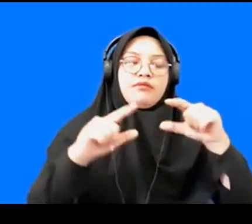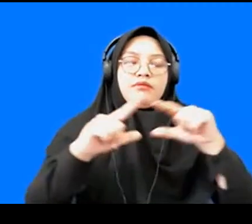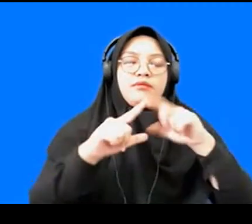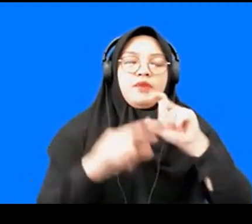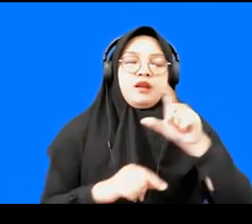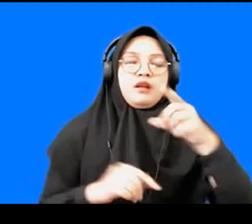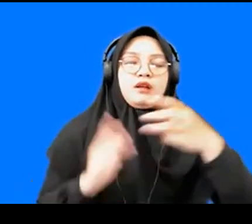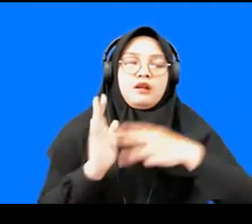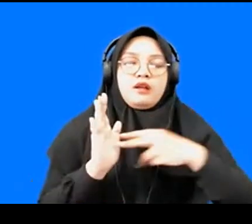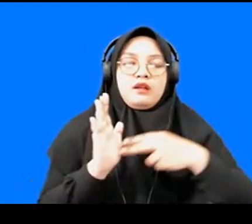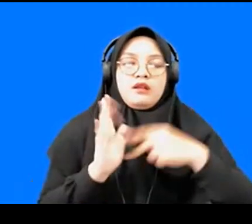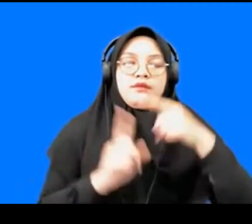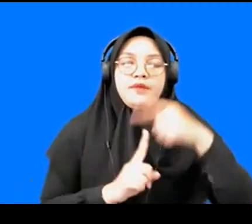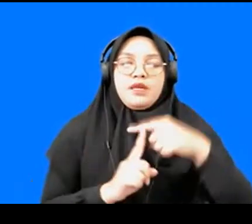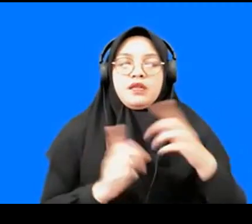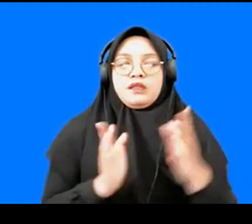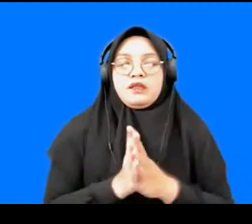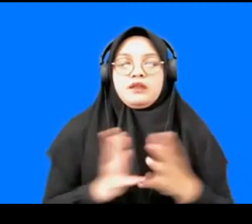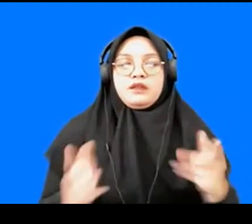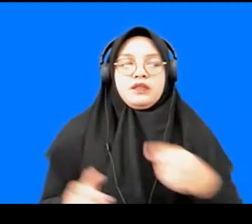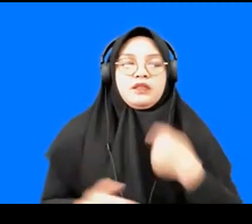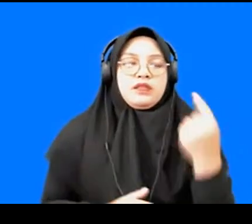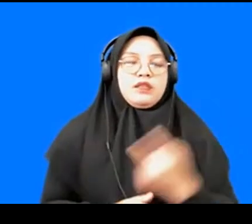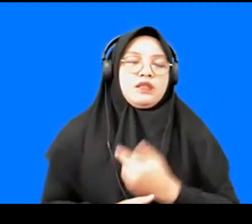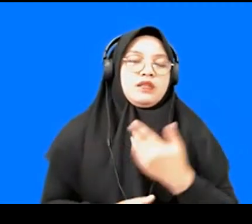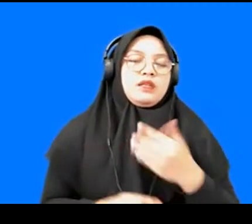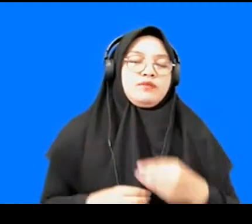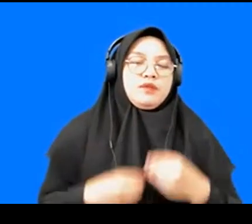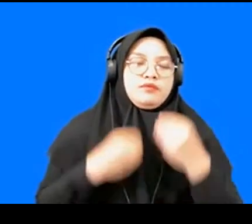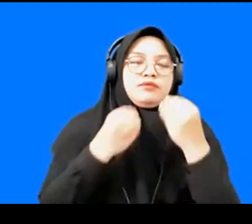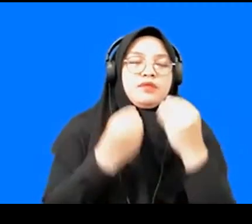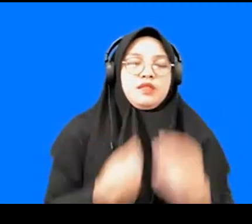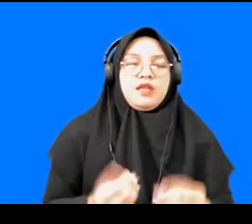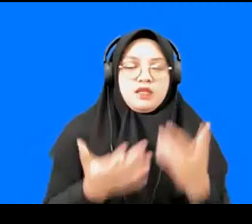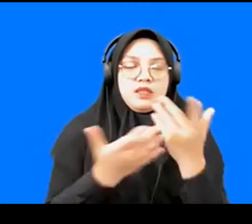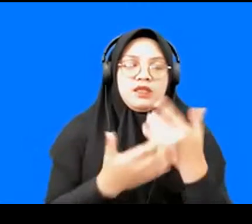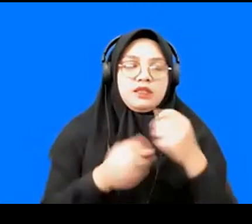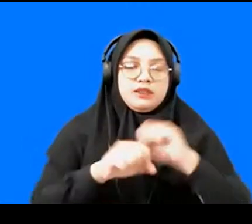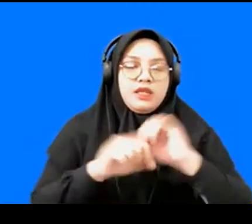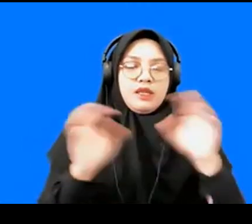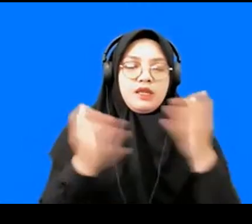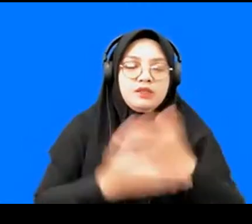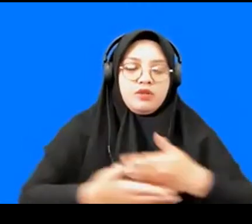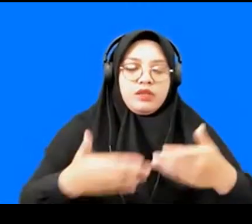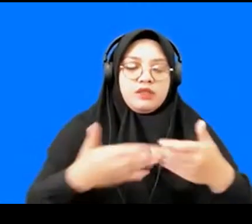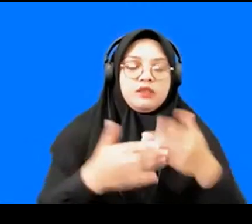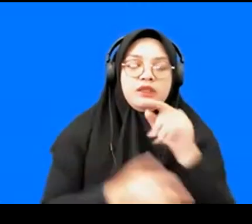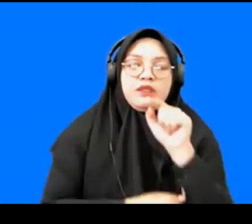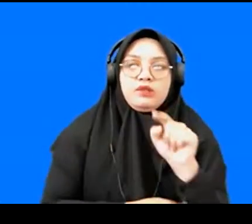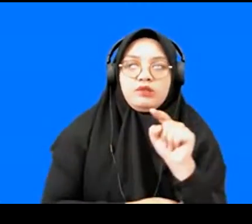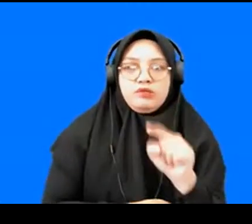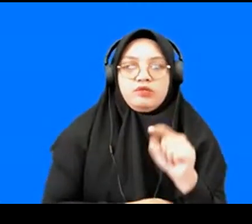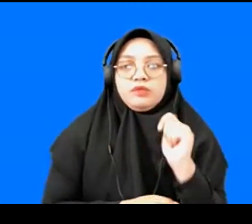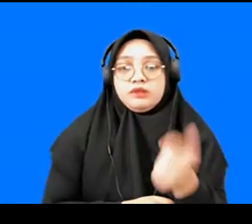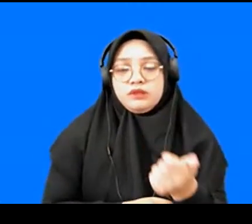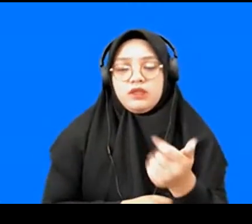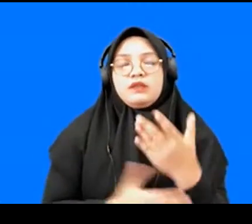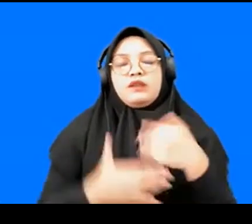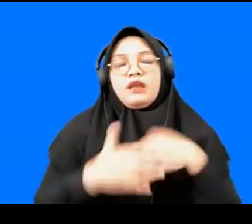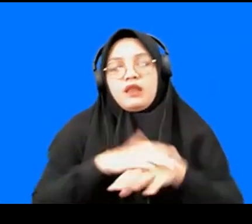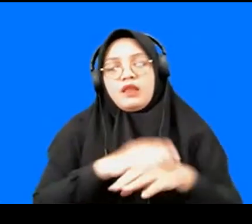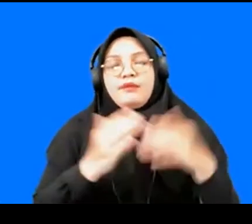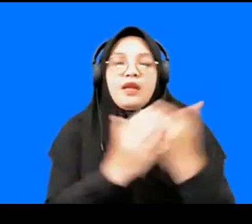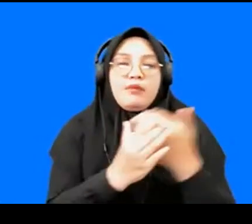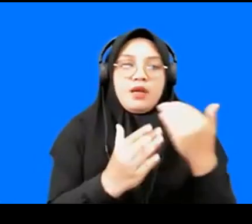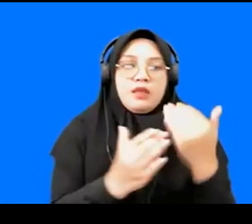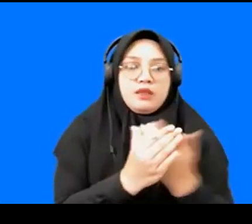condition. Mm. Like we have very clear evidence of, raising revenues on some name and then spending there, but then withdrawing the